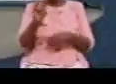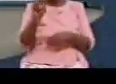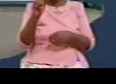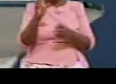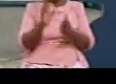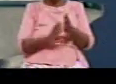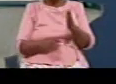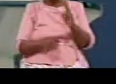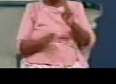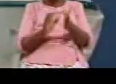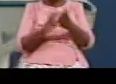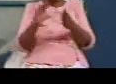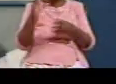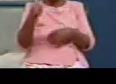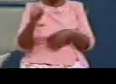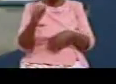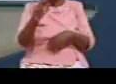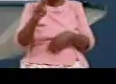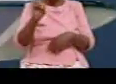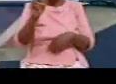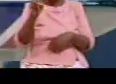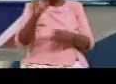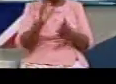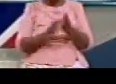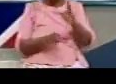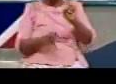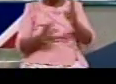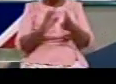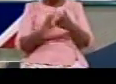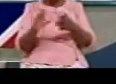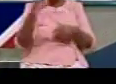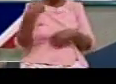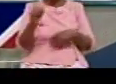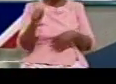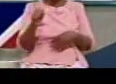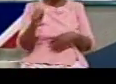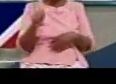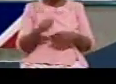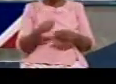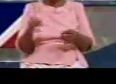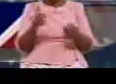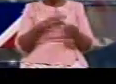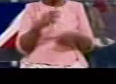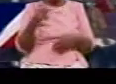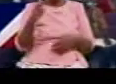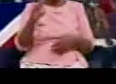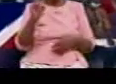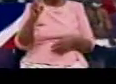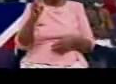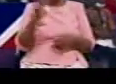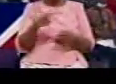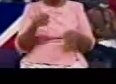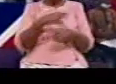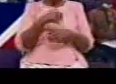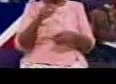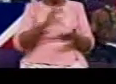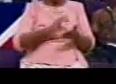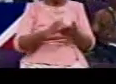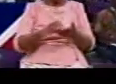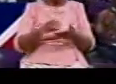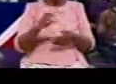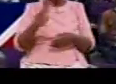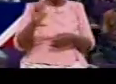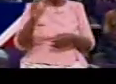10, Revelation chapter 2, we're looking at verse 10. It says, fear none of those things